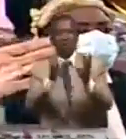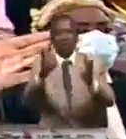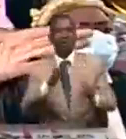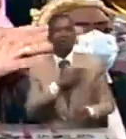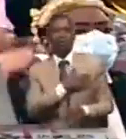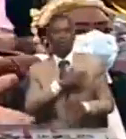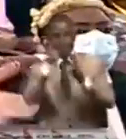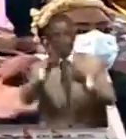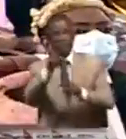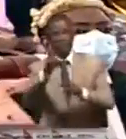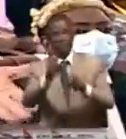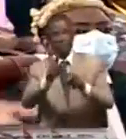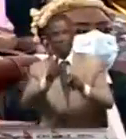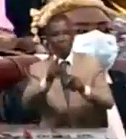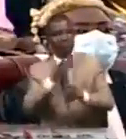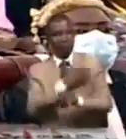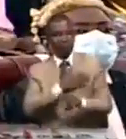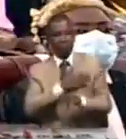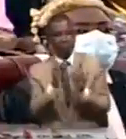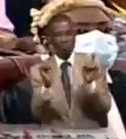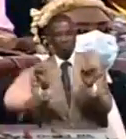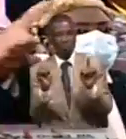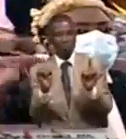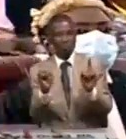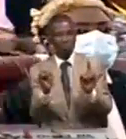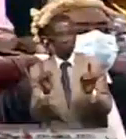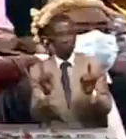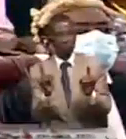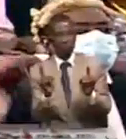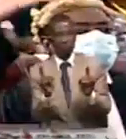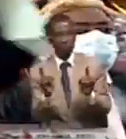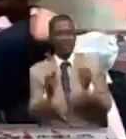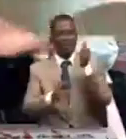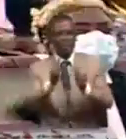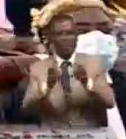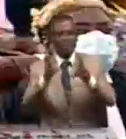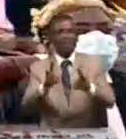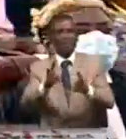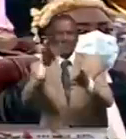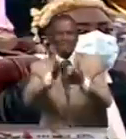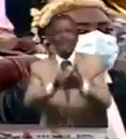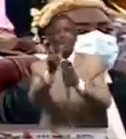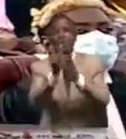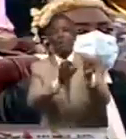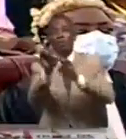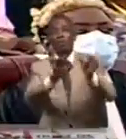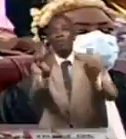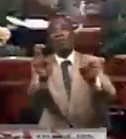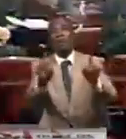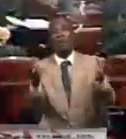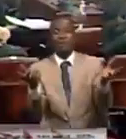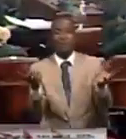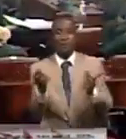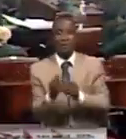wrong in that, I will stand to be corrected. Which rule under our rules has that provision? It's a settled practice.